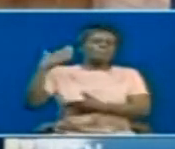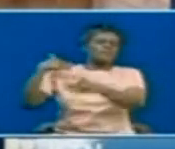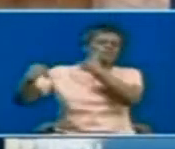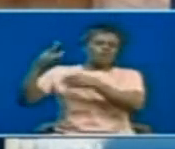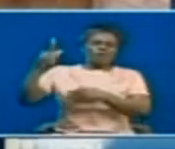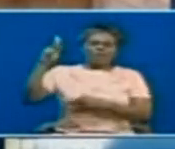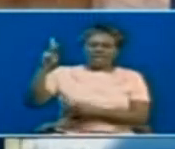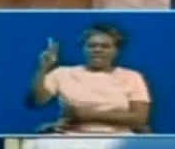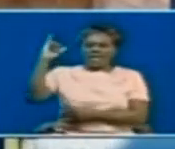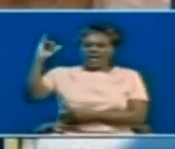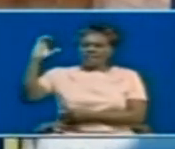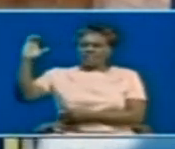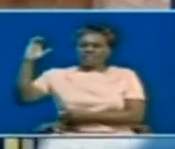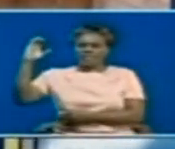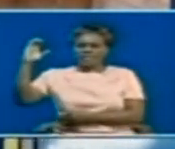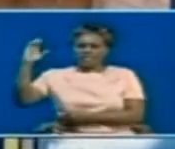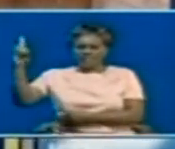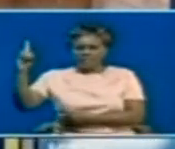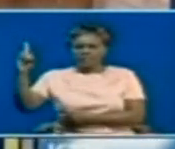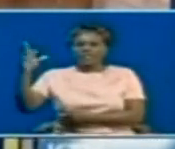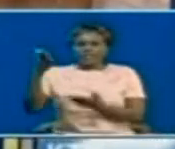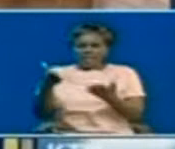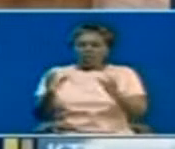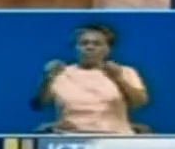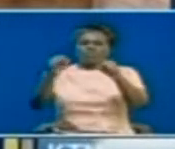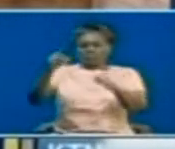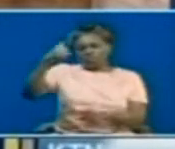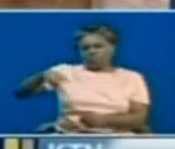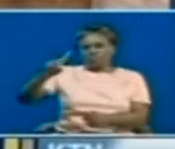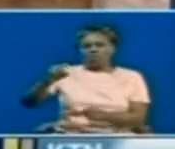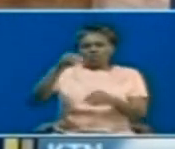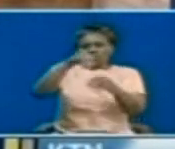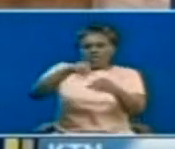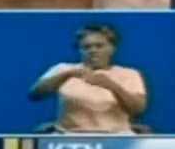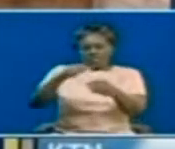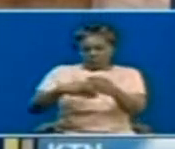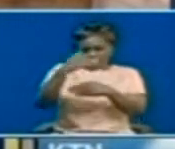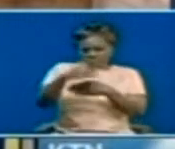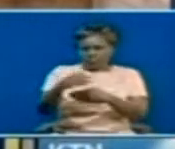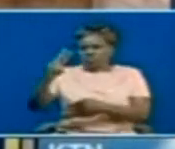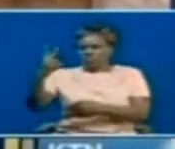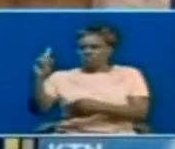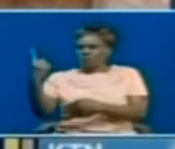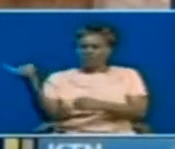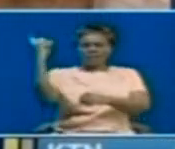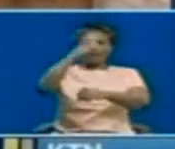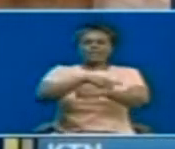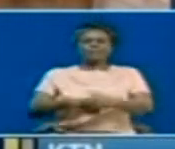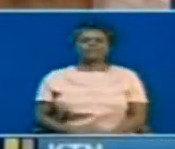Curriculum Development. Parliament is expected to vet and possibly approve her within the next 21 days.